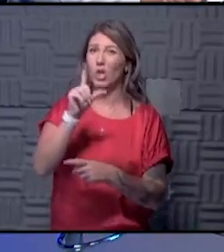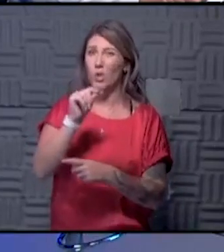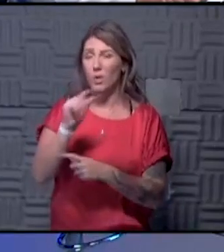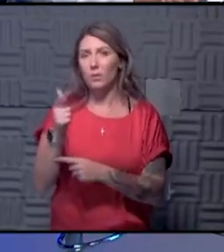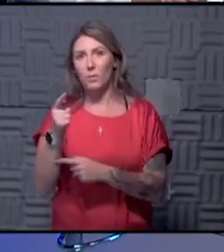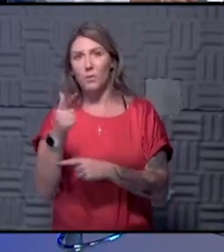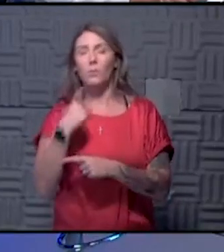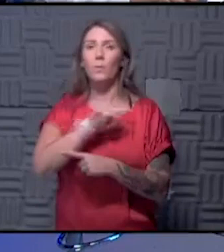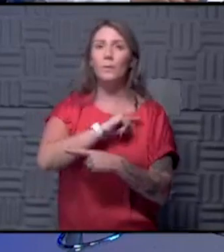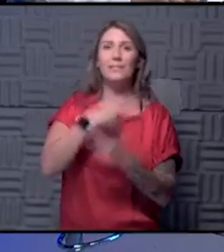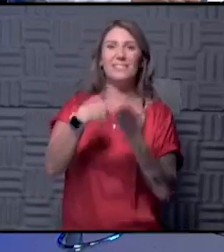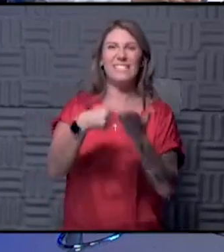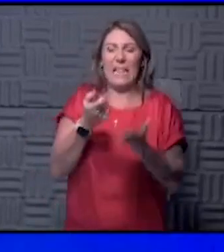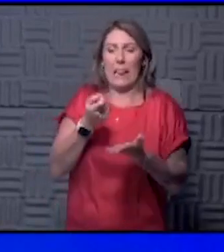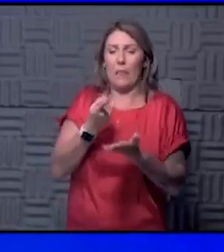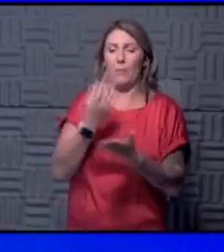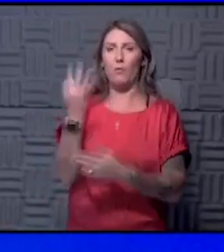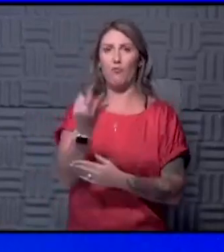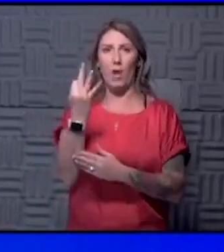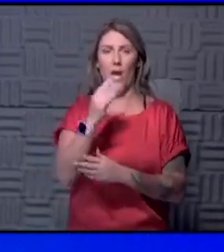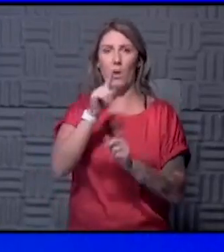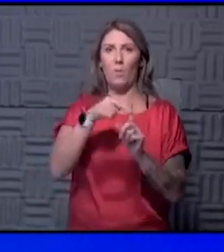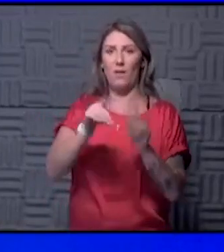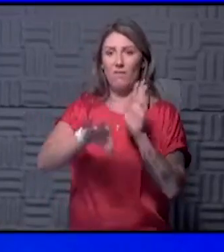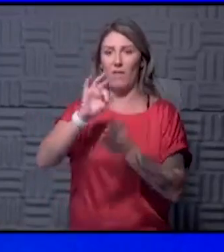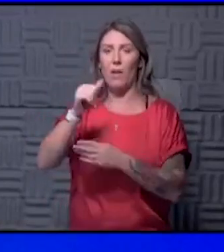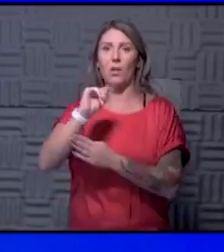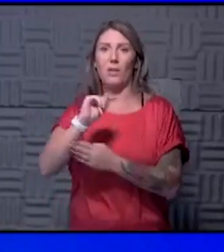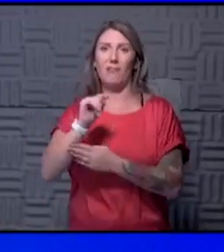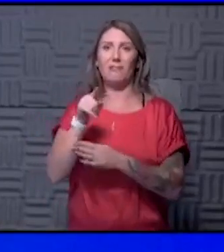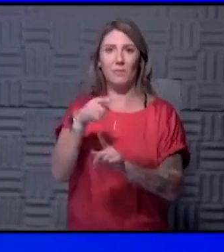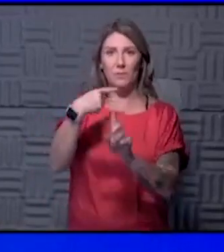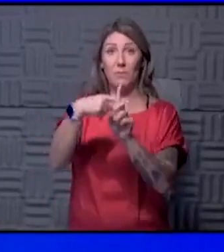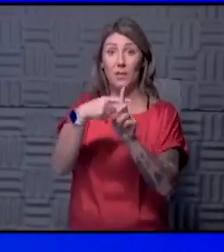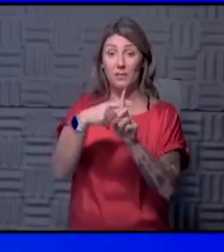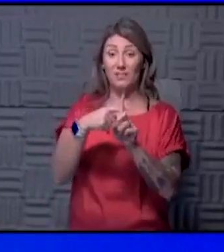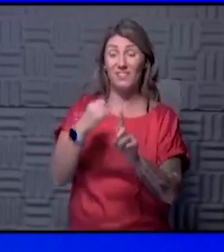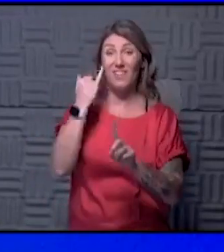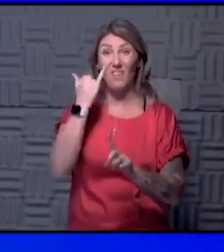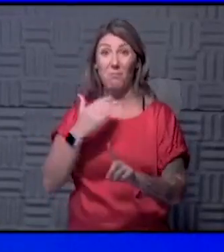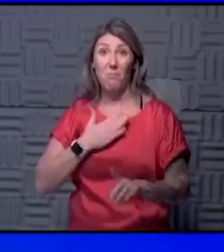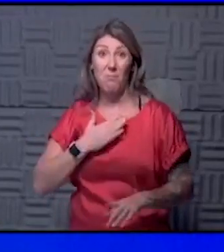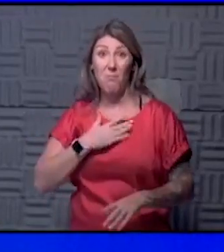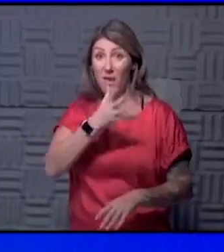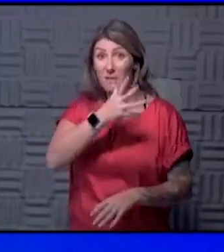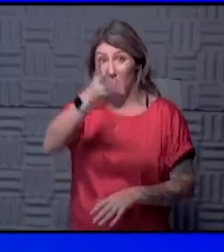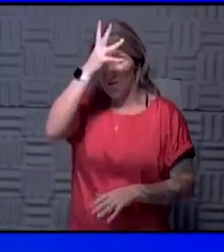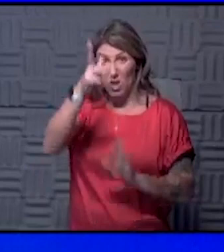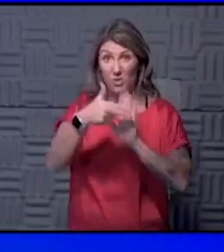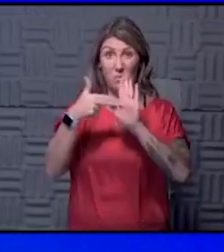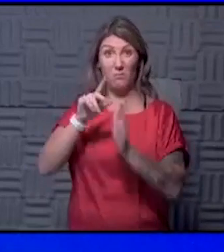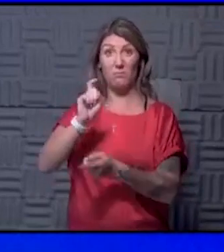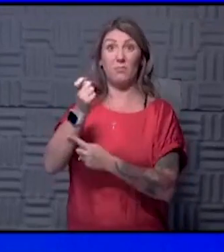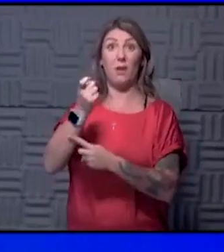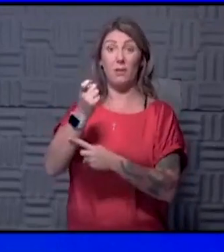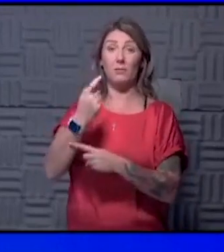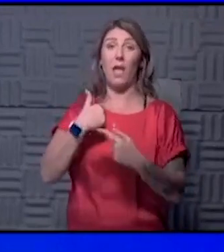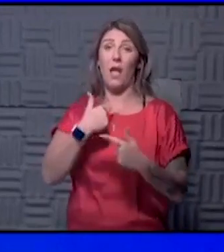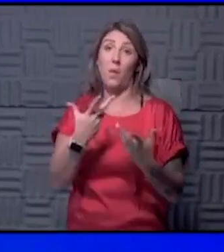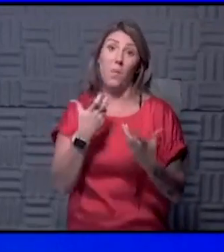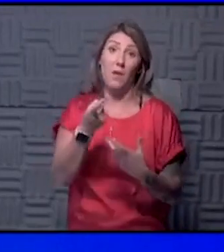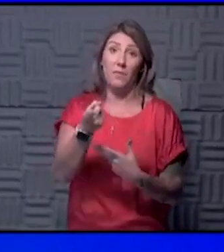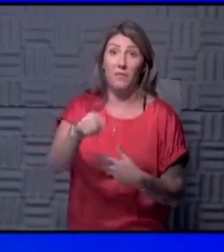a little bit on Friday when we found out he was positive. Certainly, if my parents were diagnosed with it today, I would want them to have